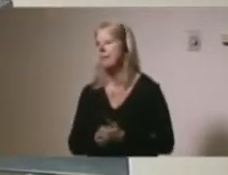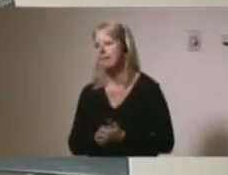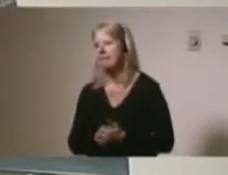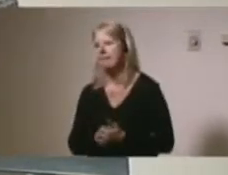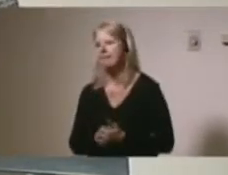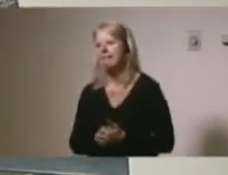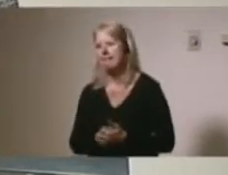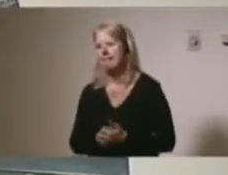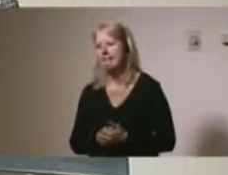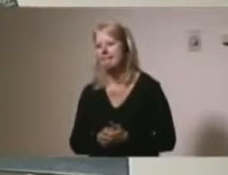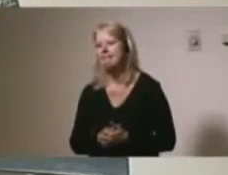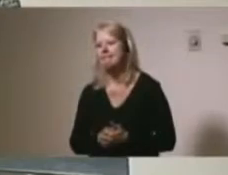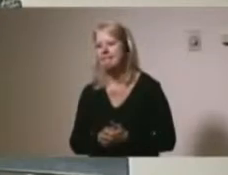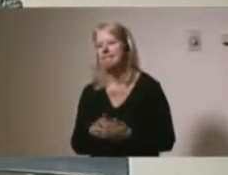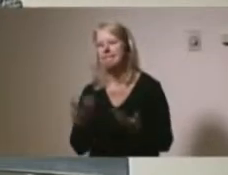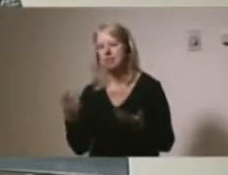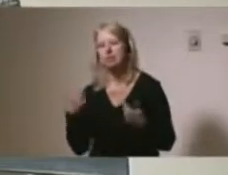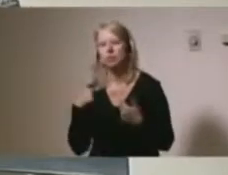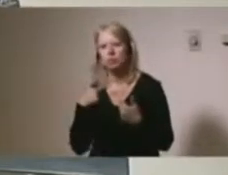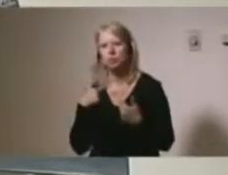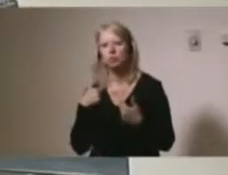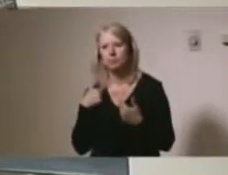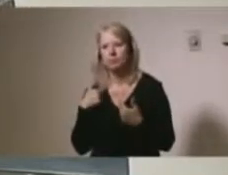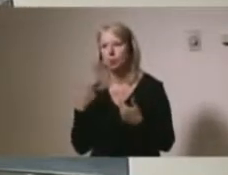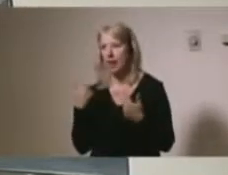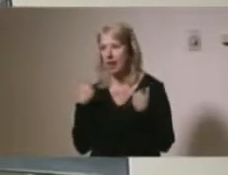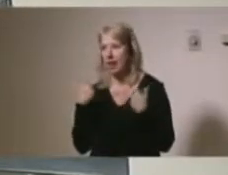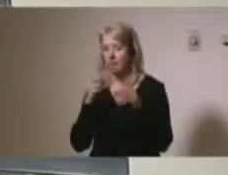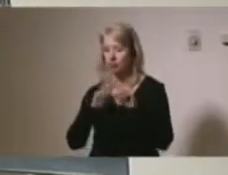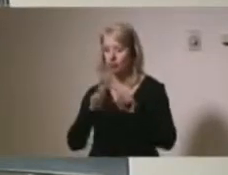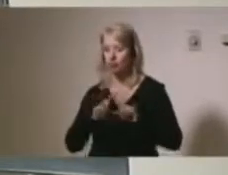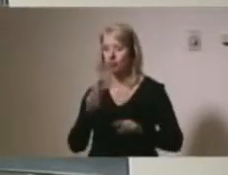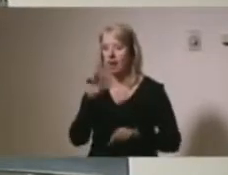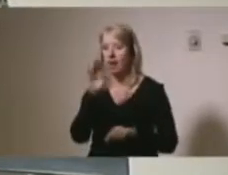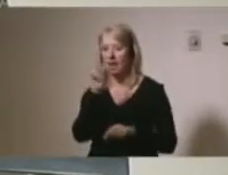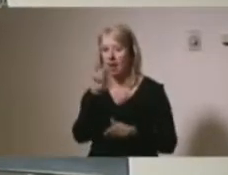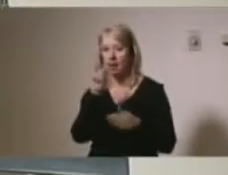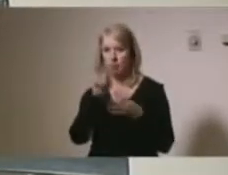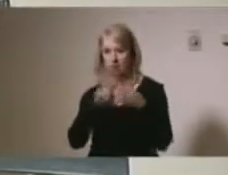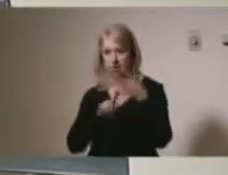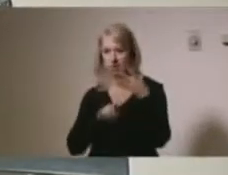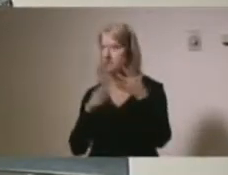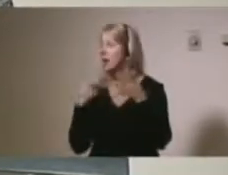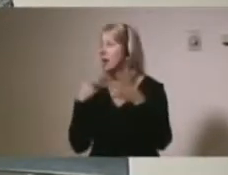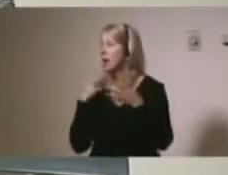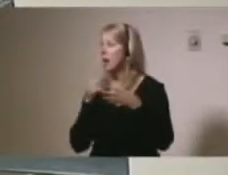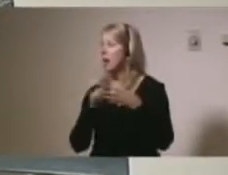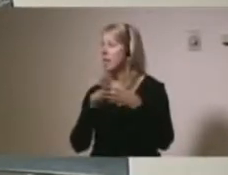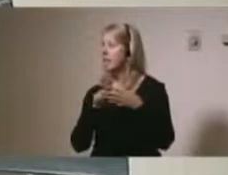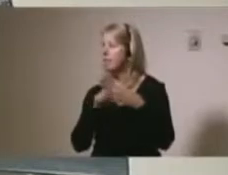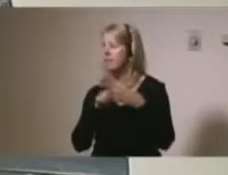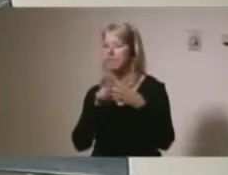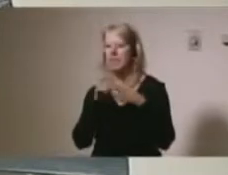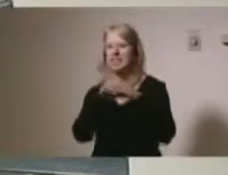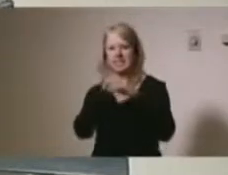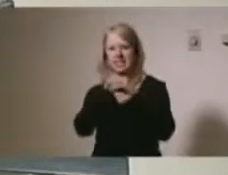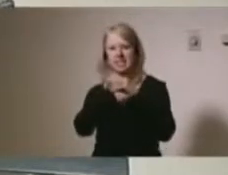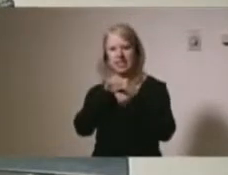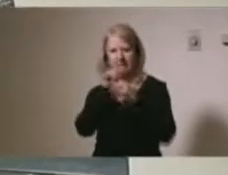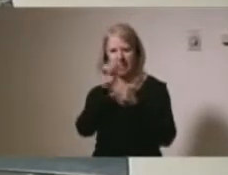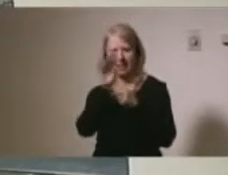offer different kinds of accounts. We offer the Livret A. It's a savings